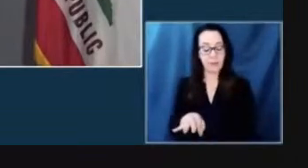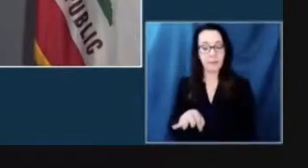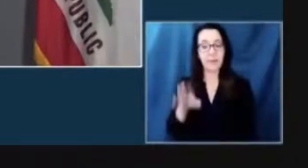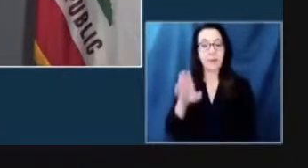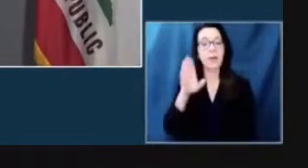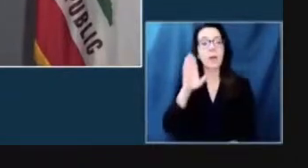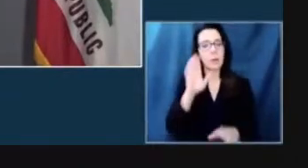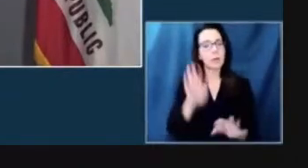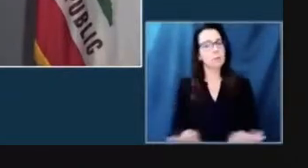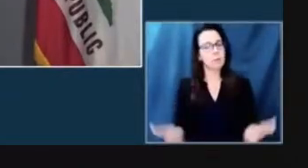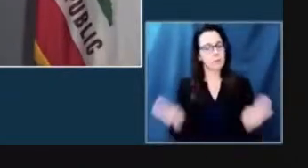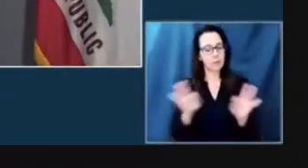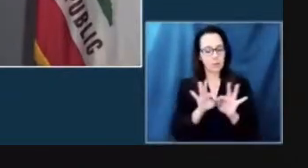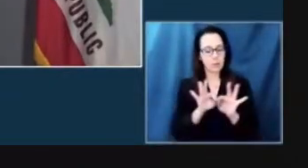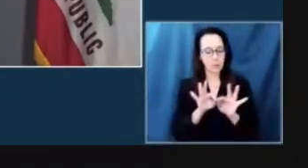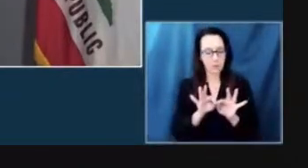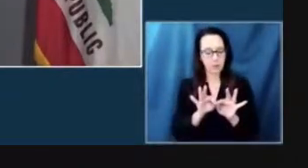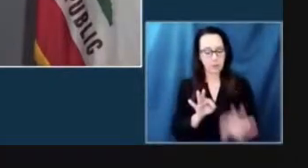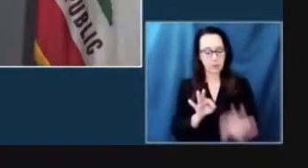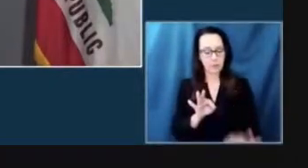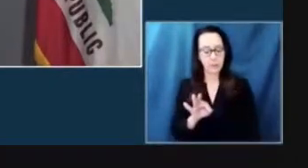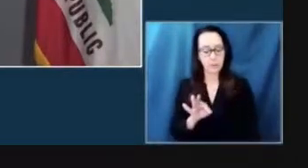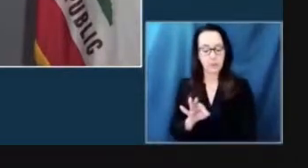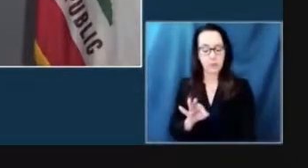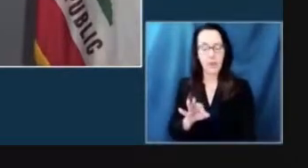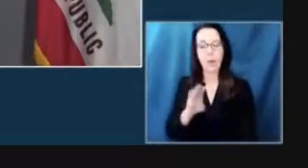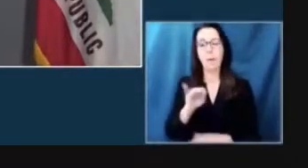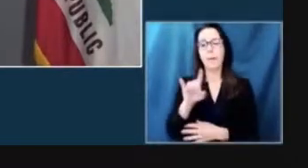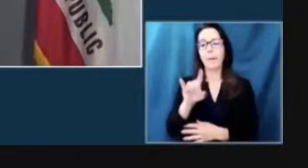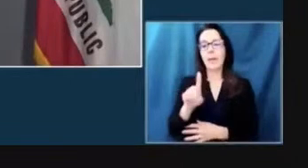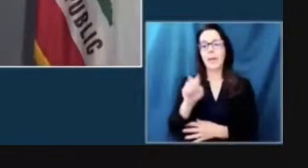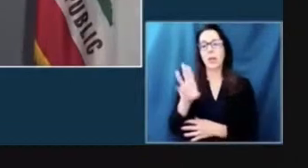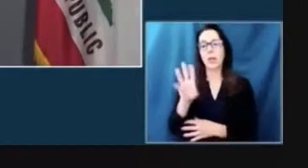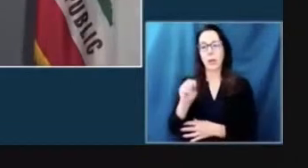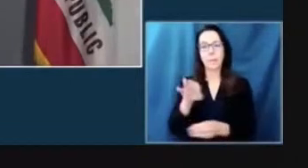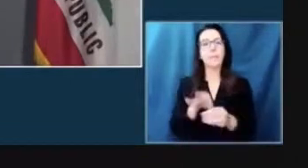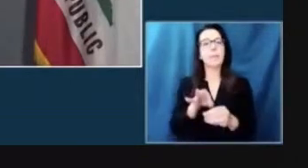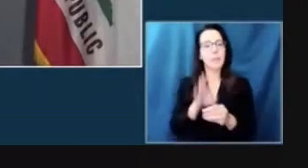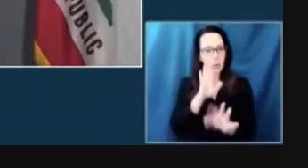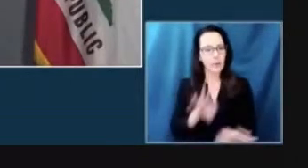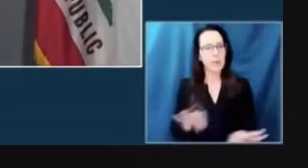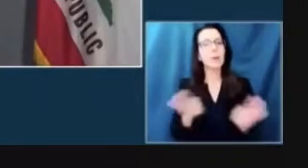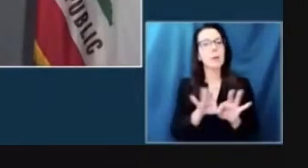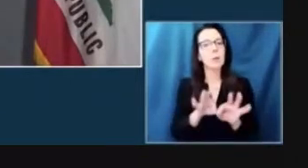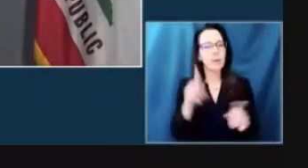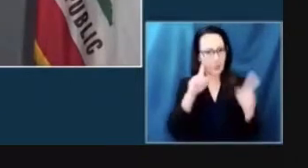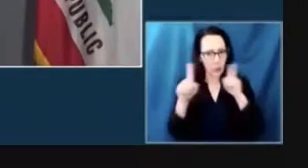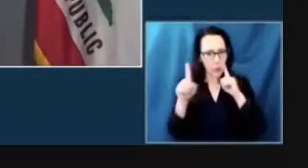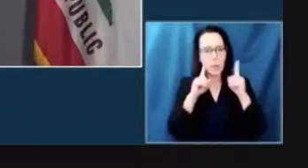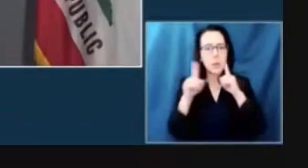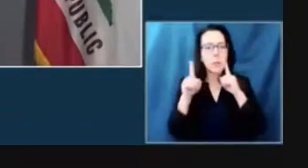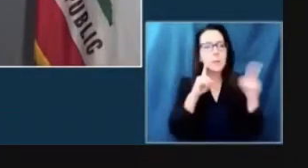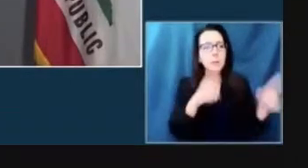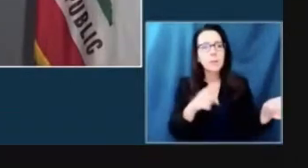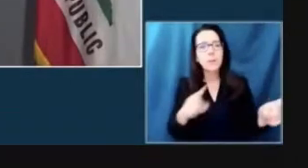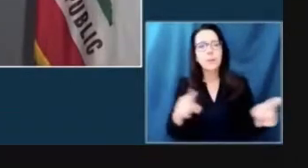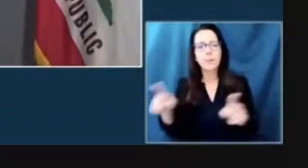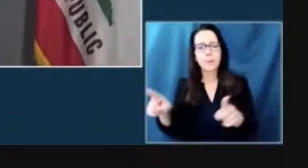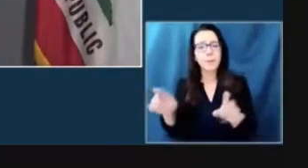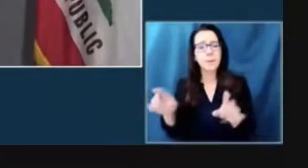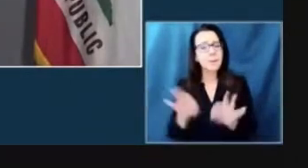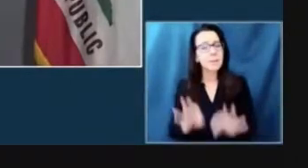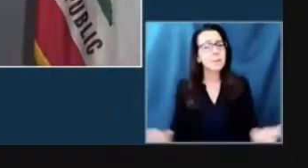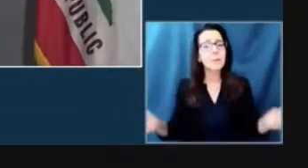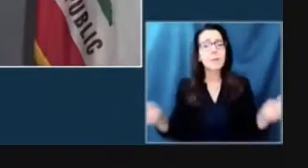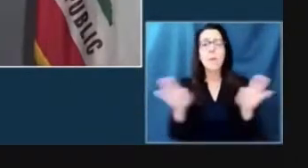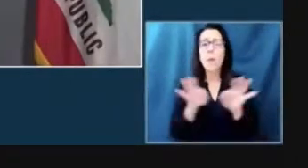consequential. These midterms will be consequential. We've been hearing about what's at stake. We've been hearing about the importance of mobilizing